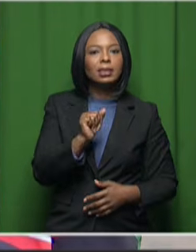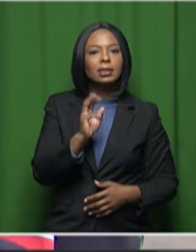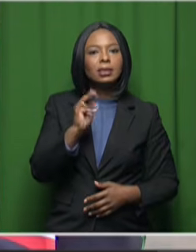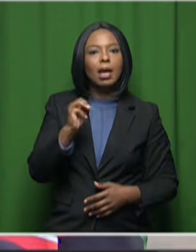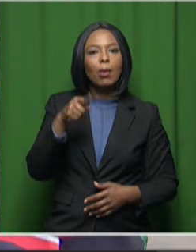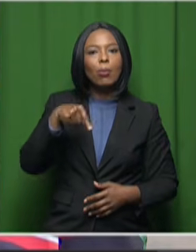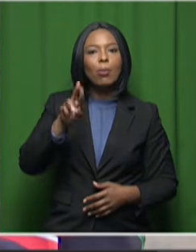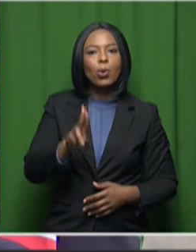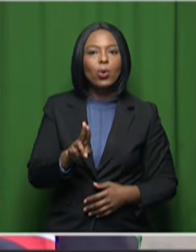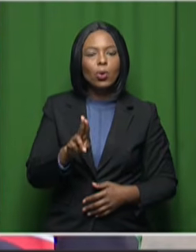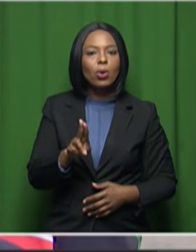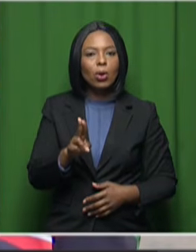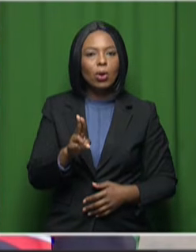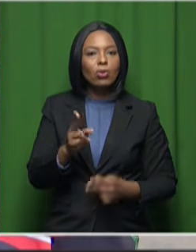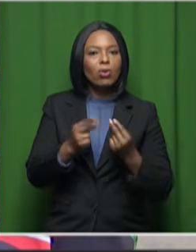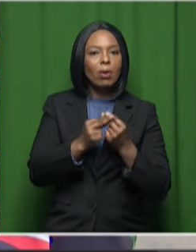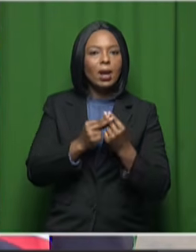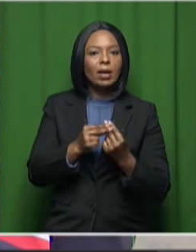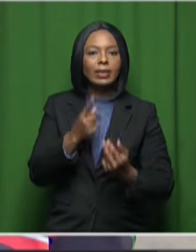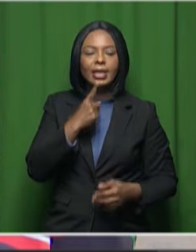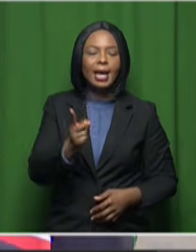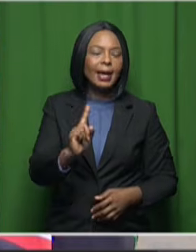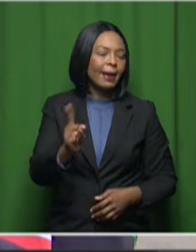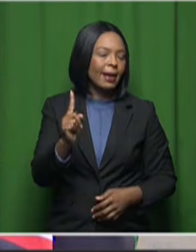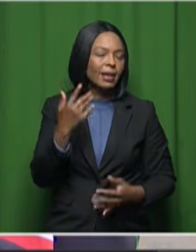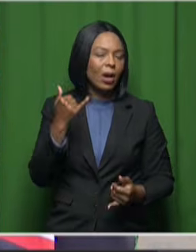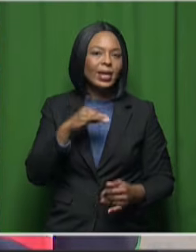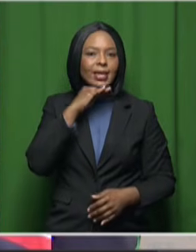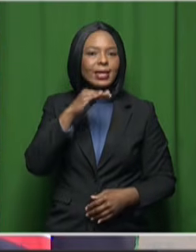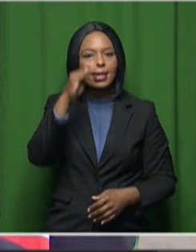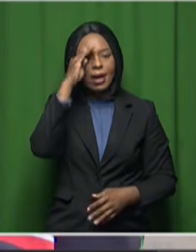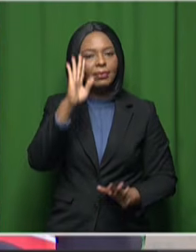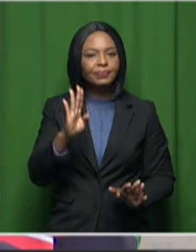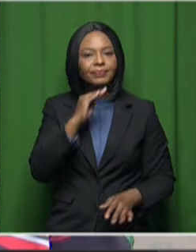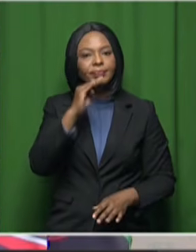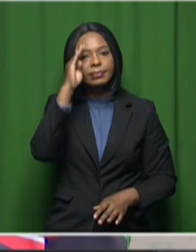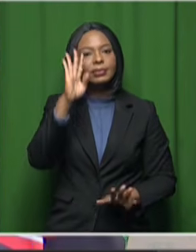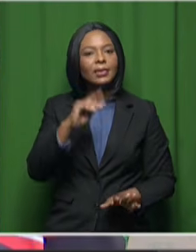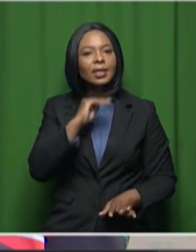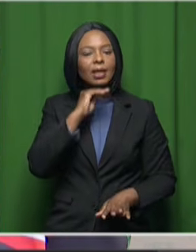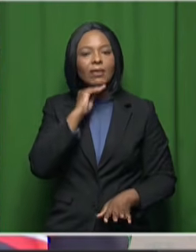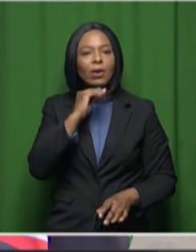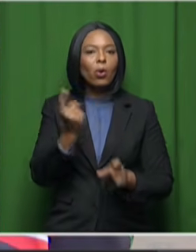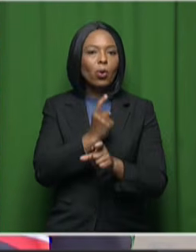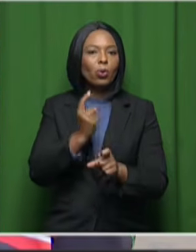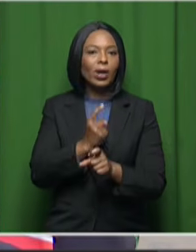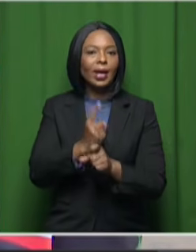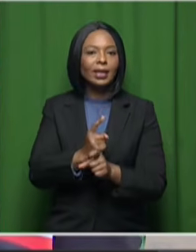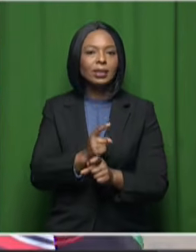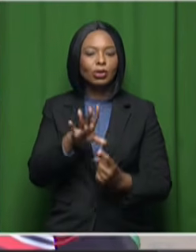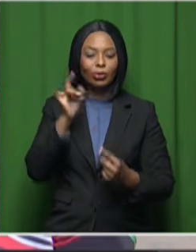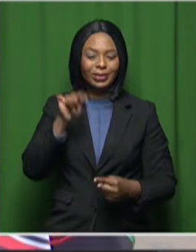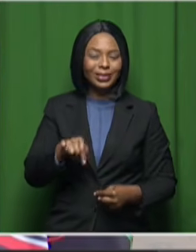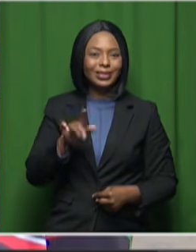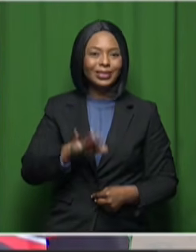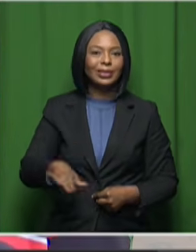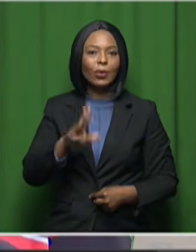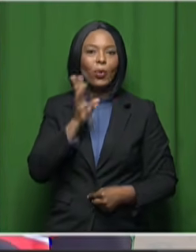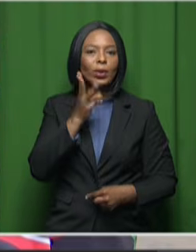it's enough about Hammanskraal. Every time it's Hammanskraal, there's no water. So we're...